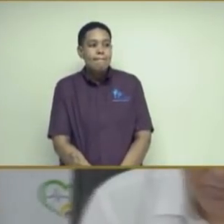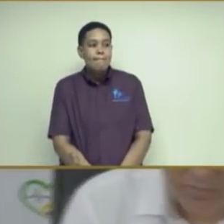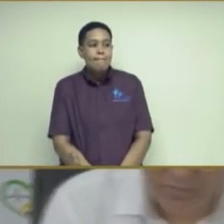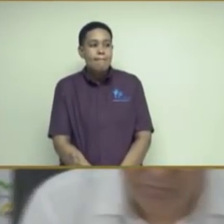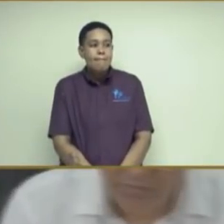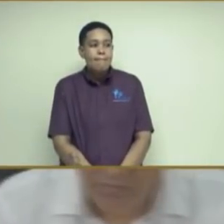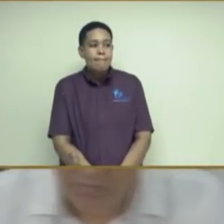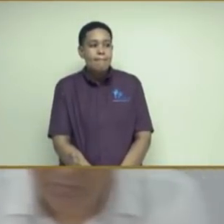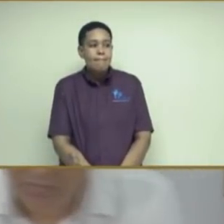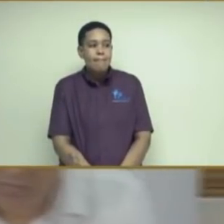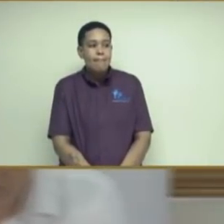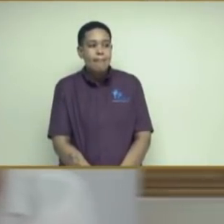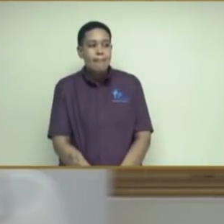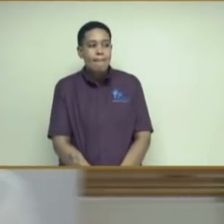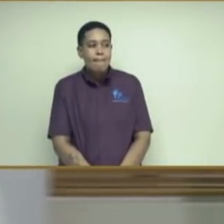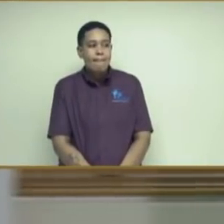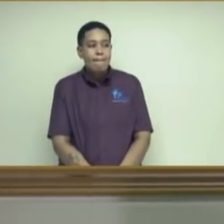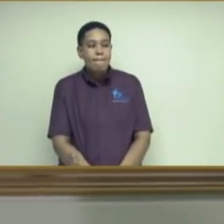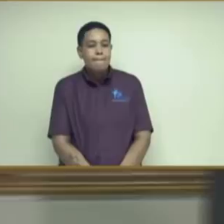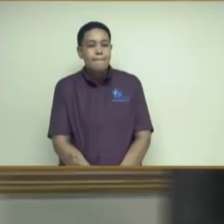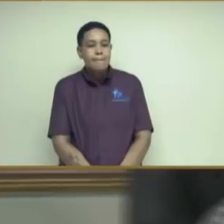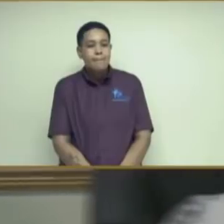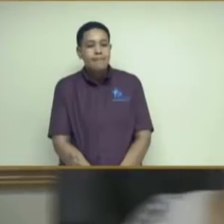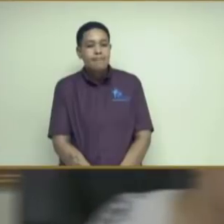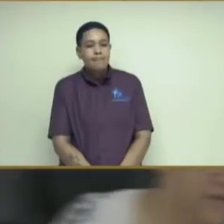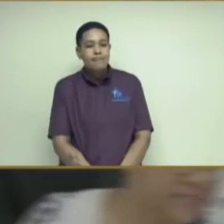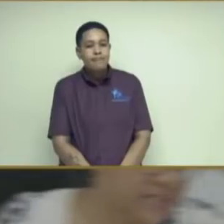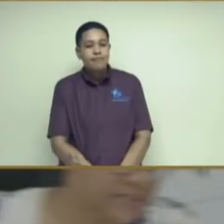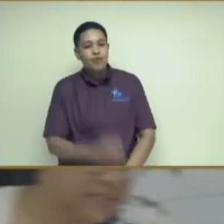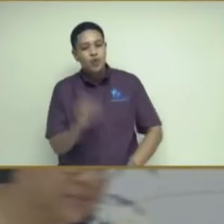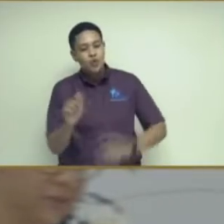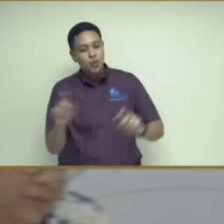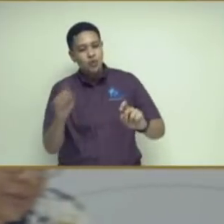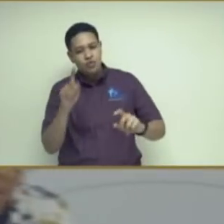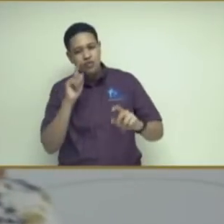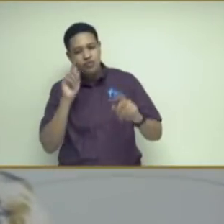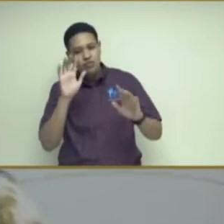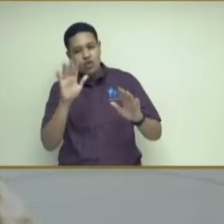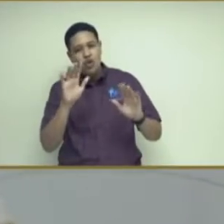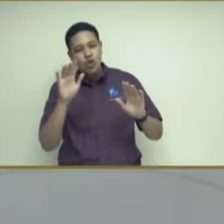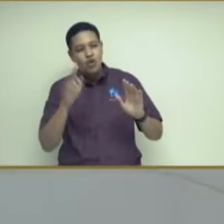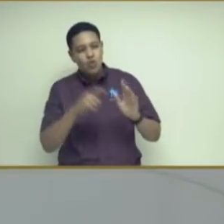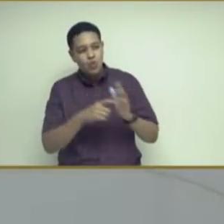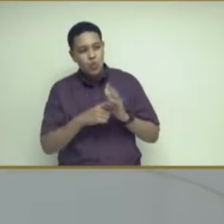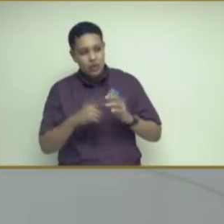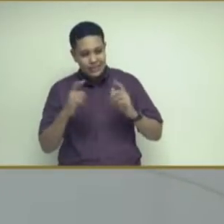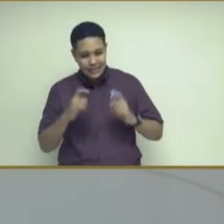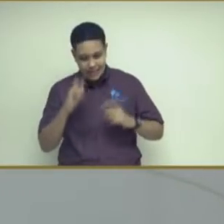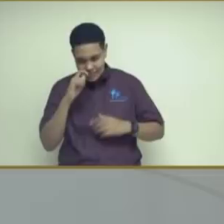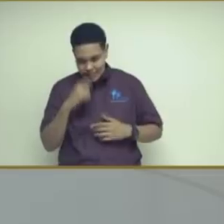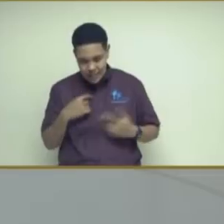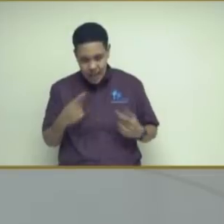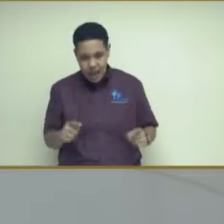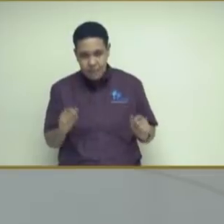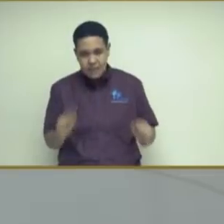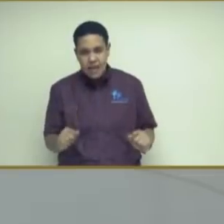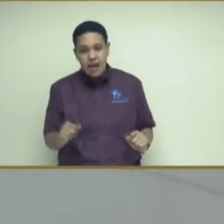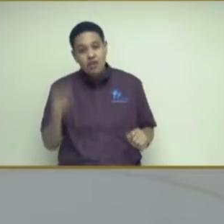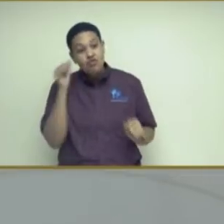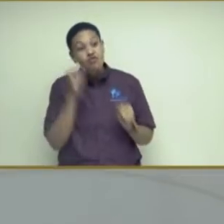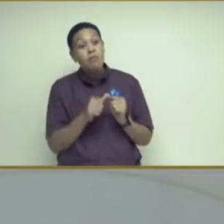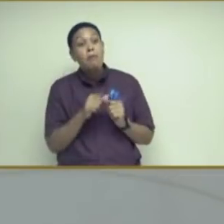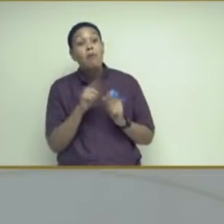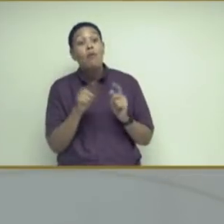The other question was concerning your request to have a test done. Right. So remember now that